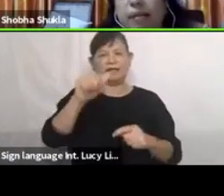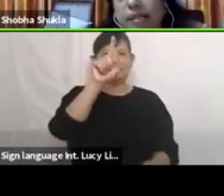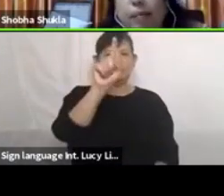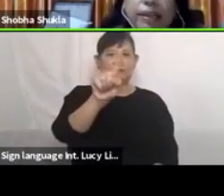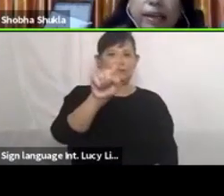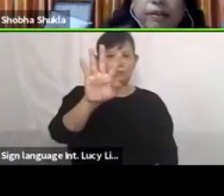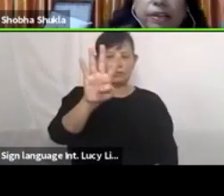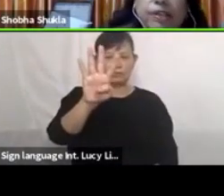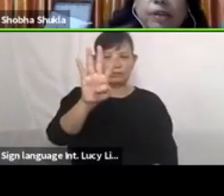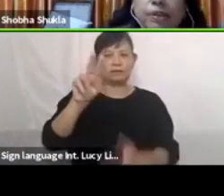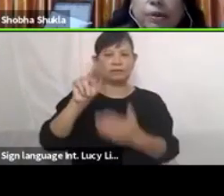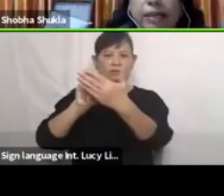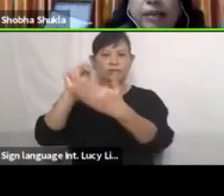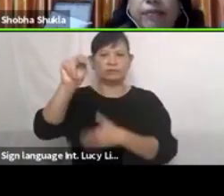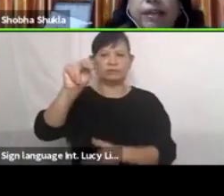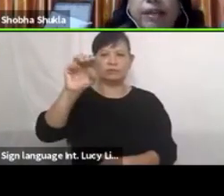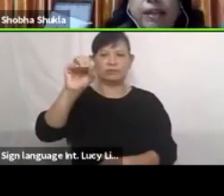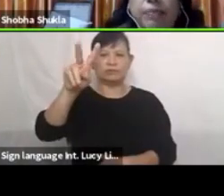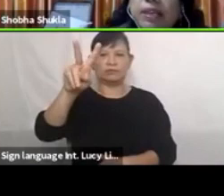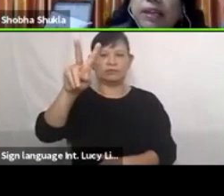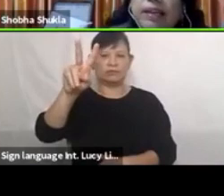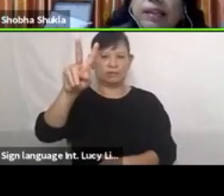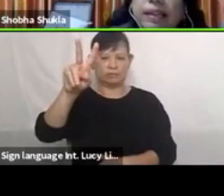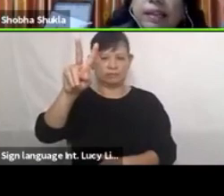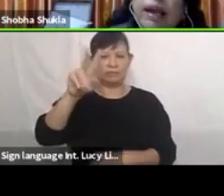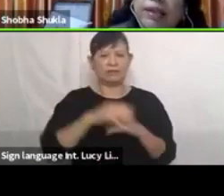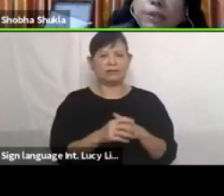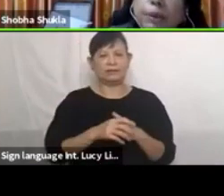in some other countries also under different names.